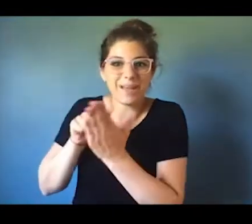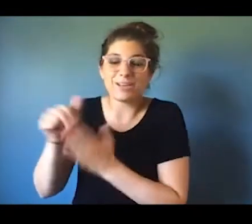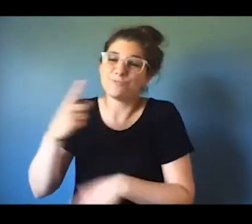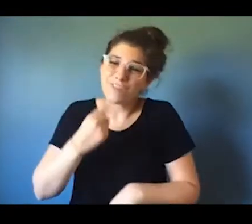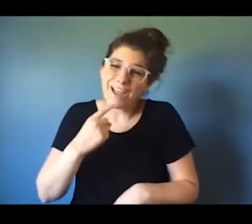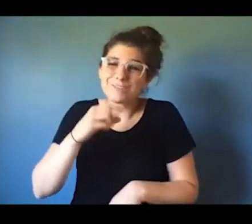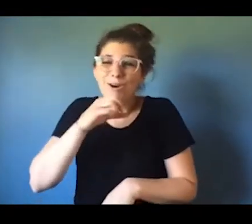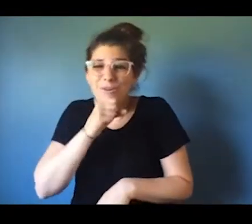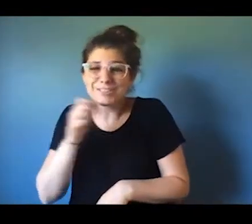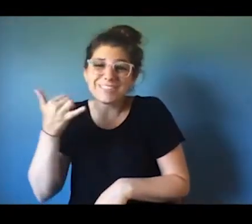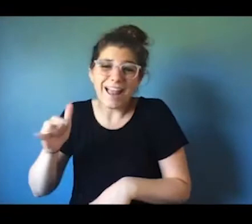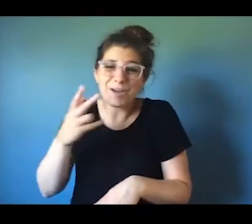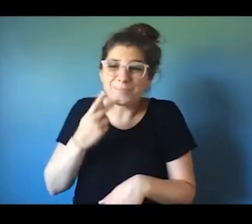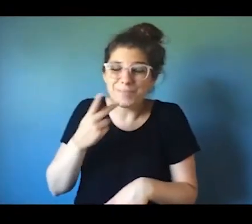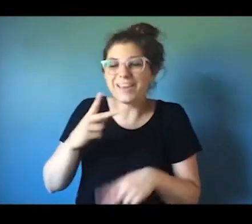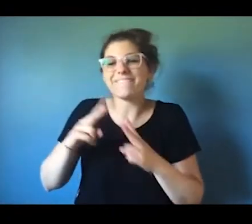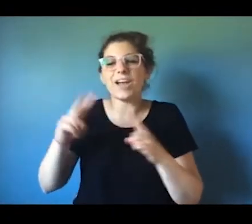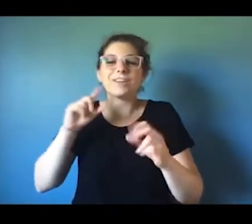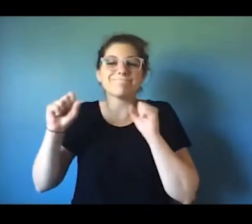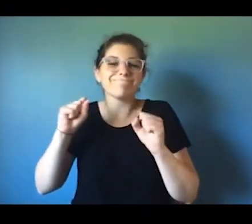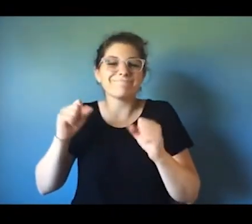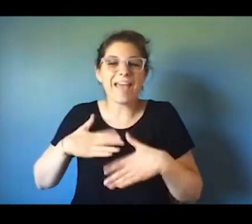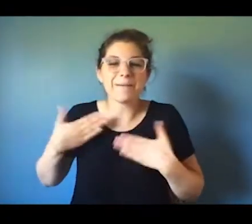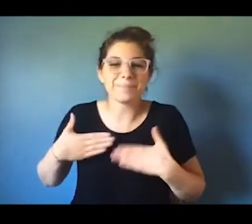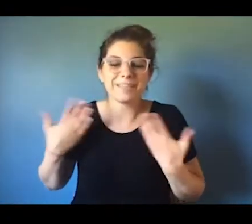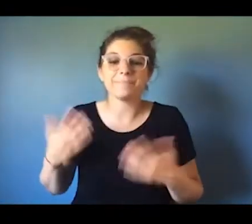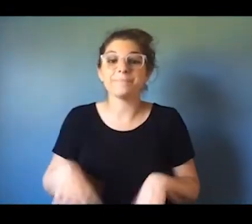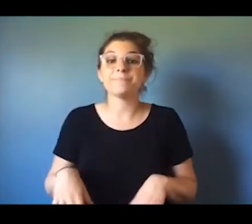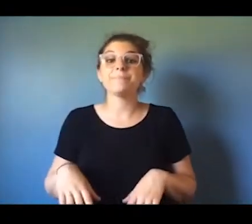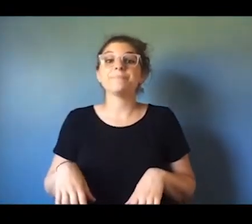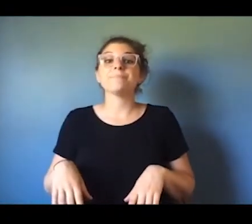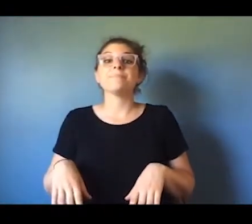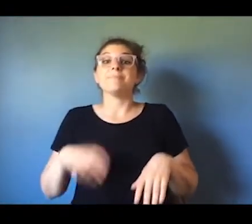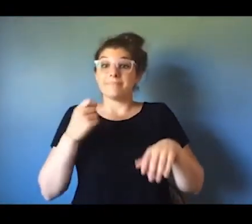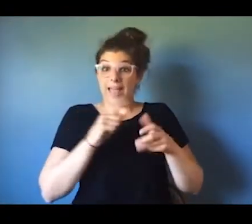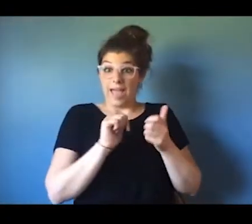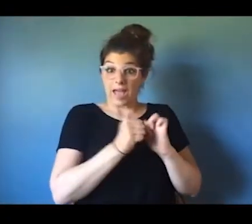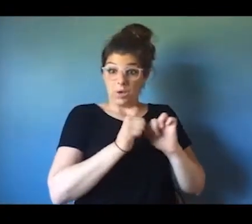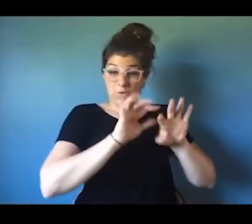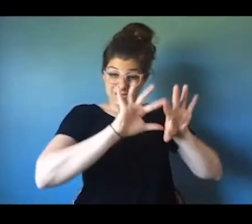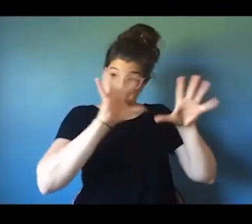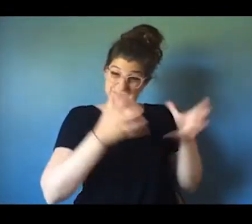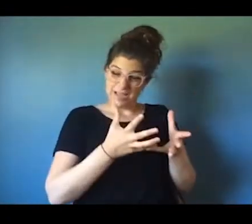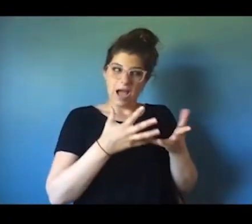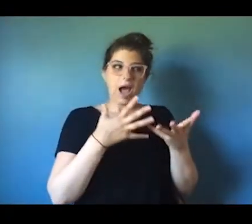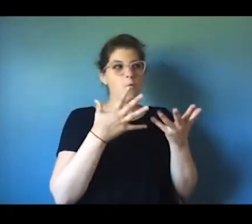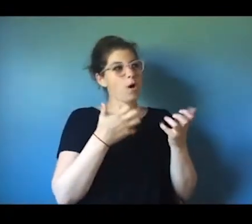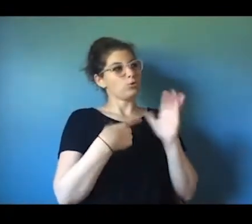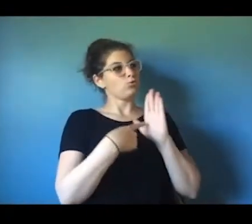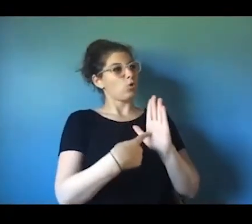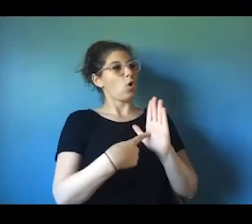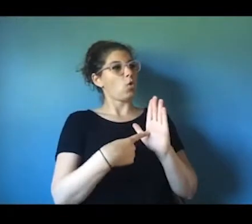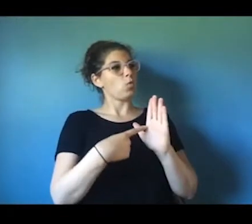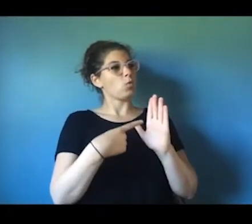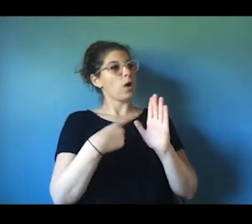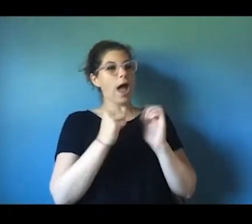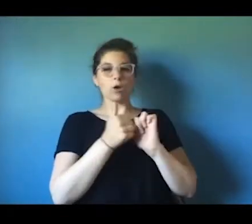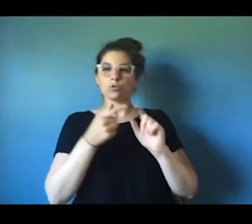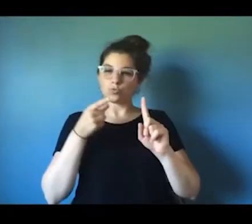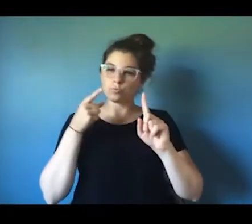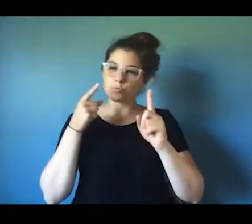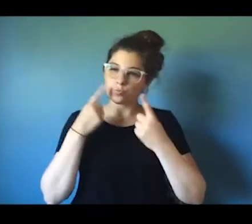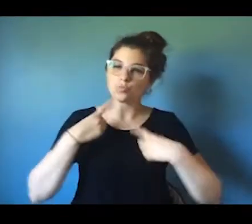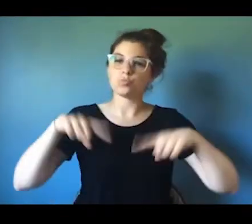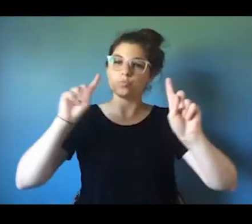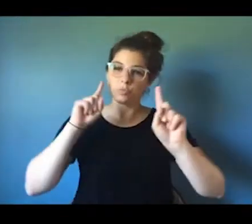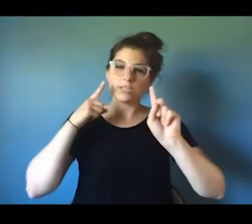bright reds and oranges and yellows and pinks and things like that. But very, very happy paintings. Now the composition, I